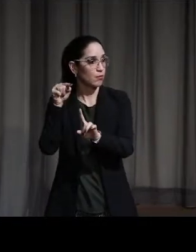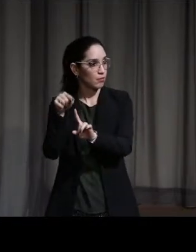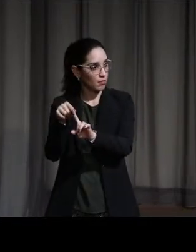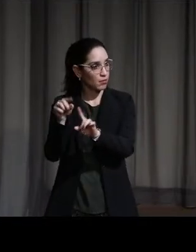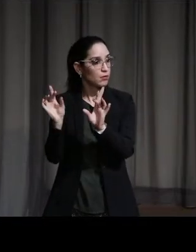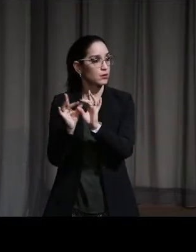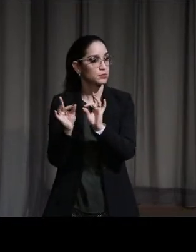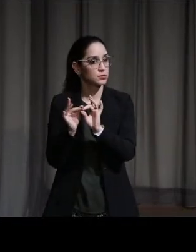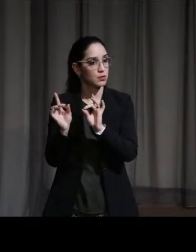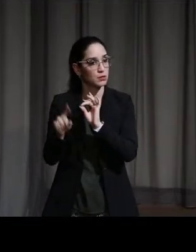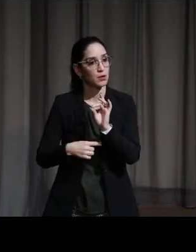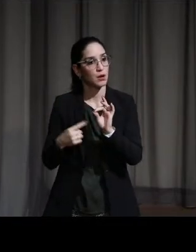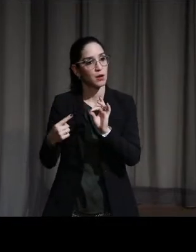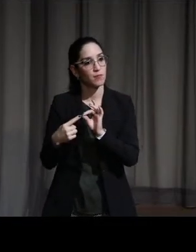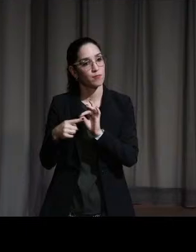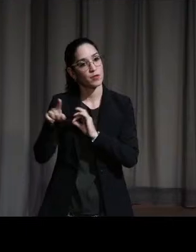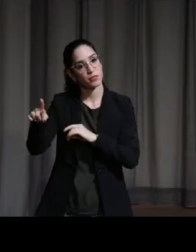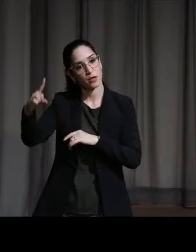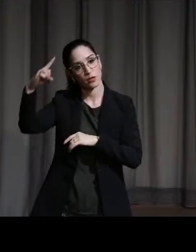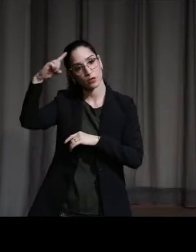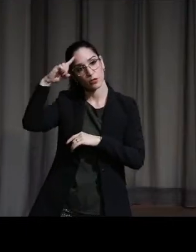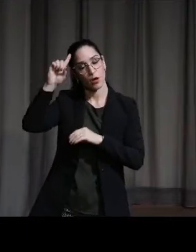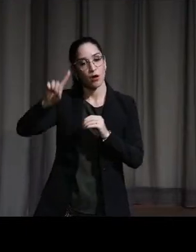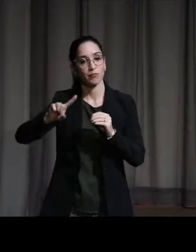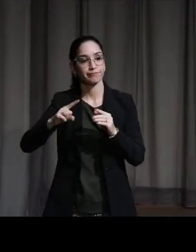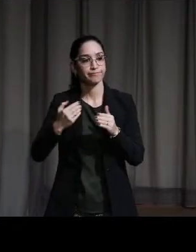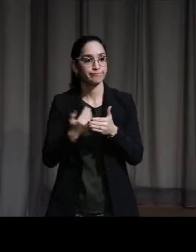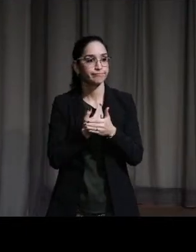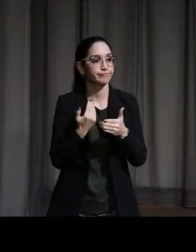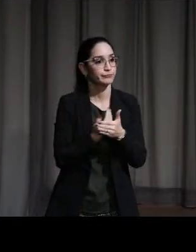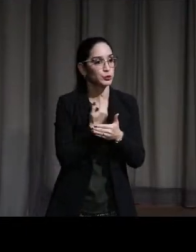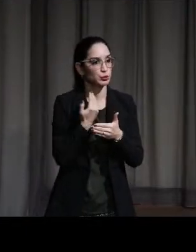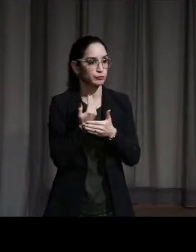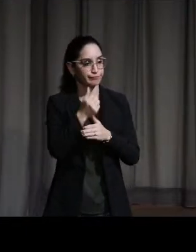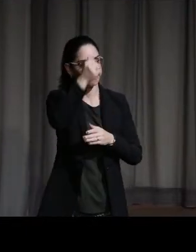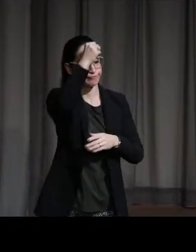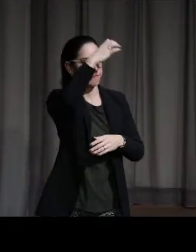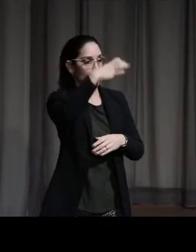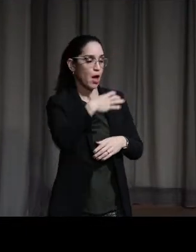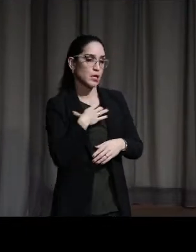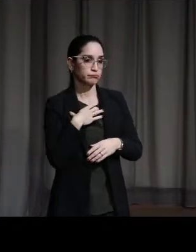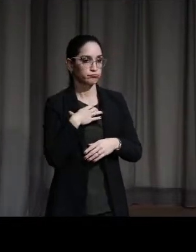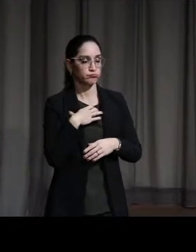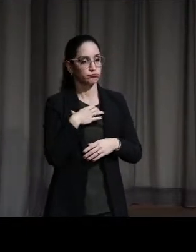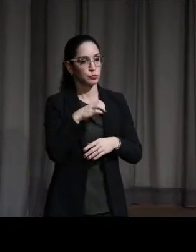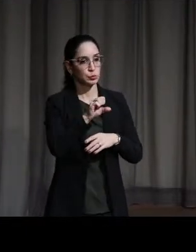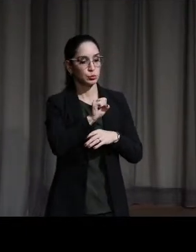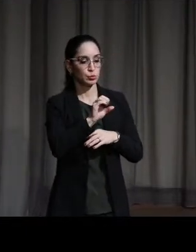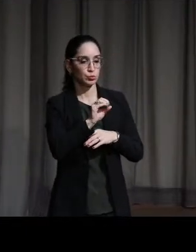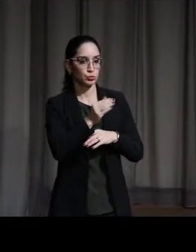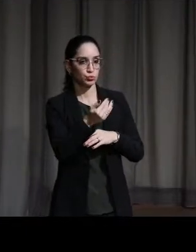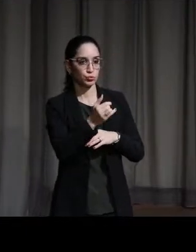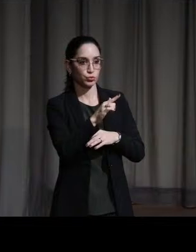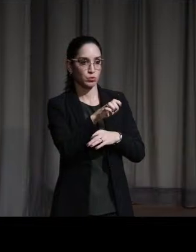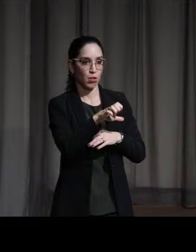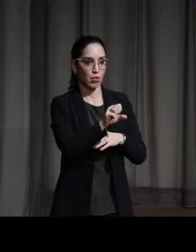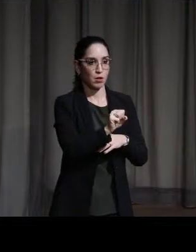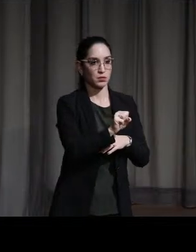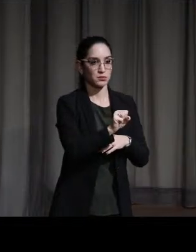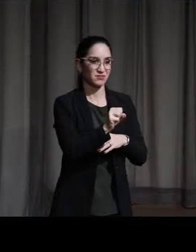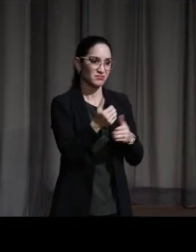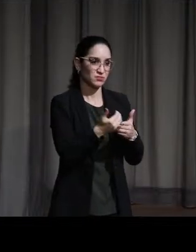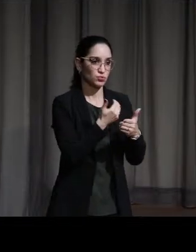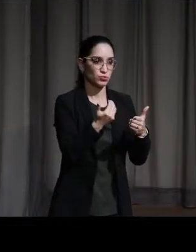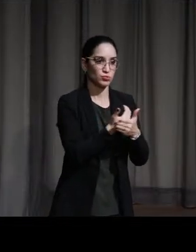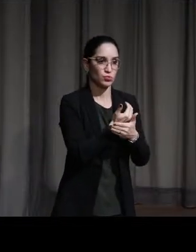it's about sort of the conception of the socialist new man and this kind of almost project of human engineering to create the new perfect socialist citizen.